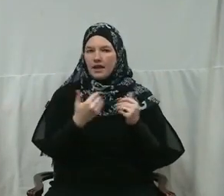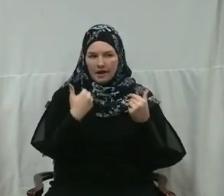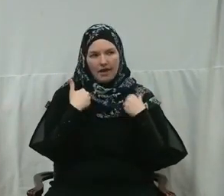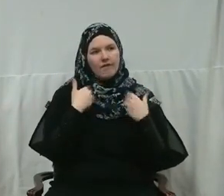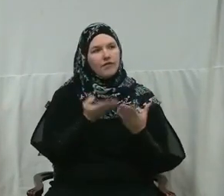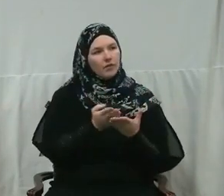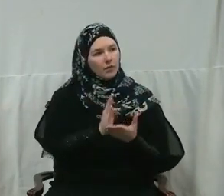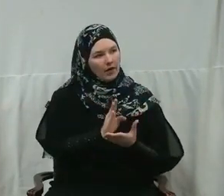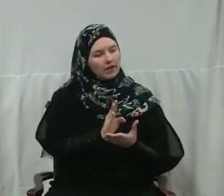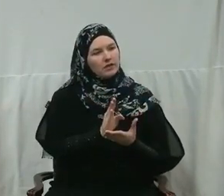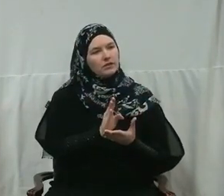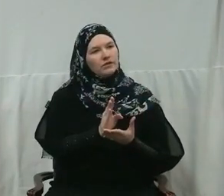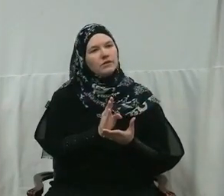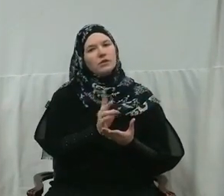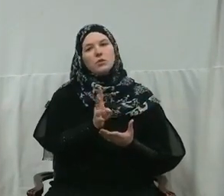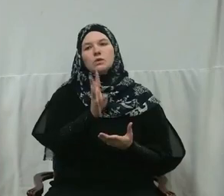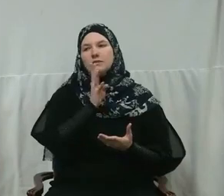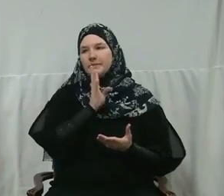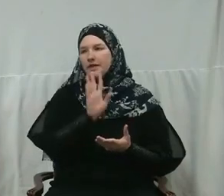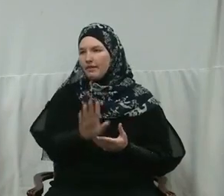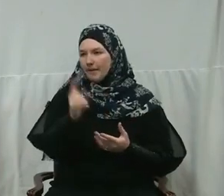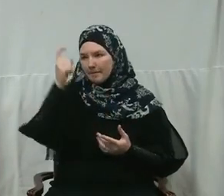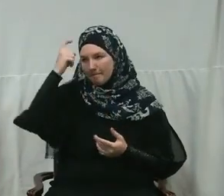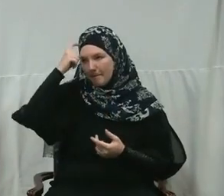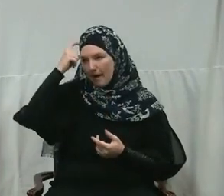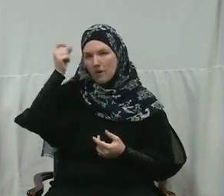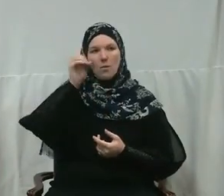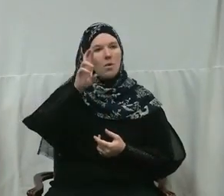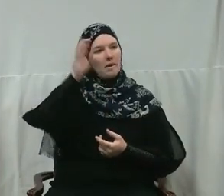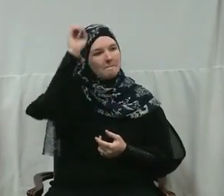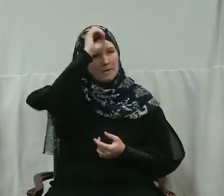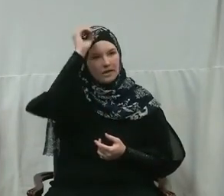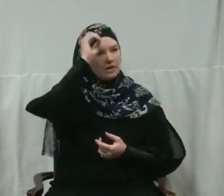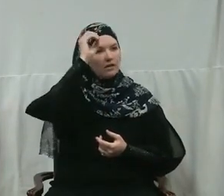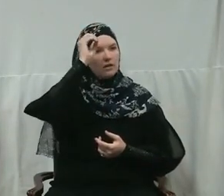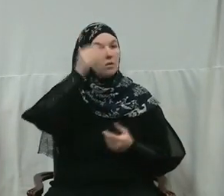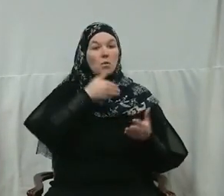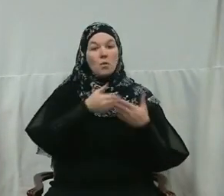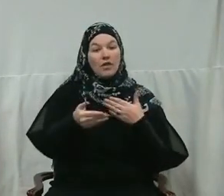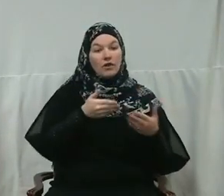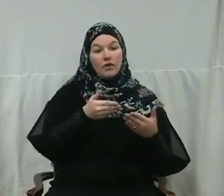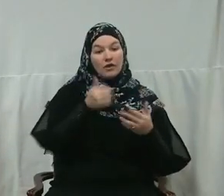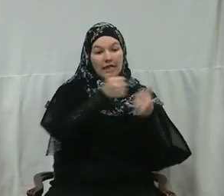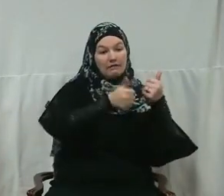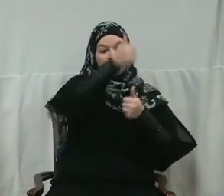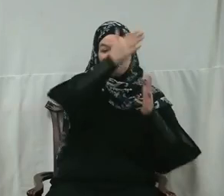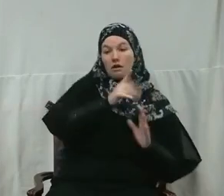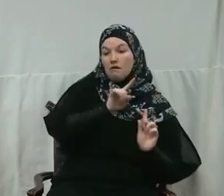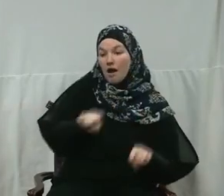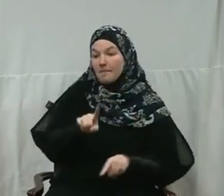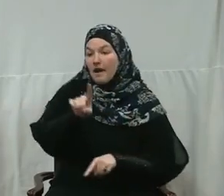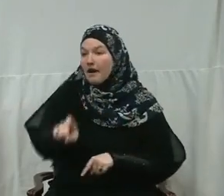right to speak their mind whether they are consulted or not consulted. When it